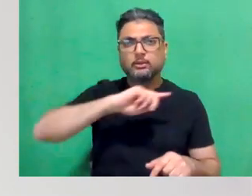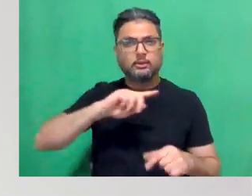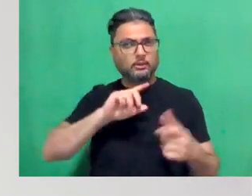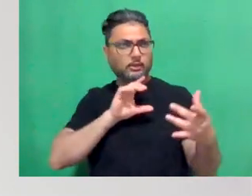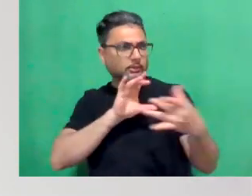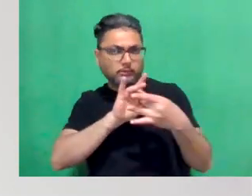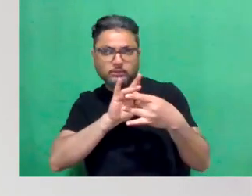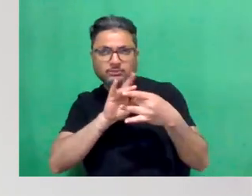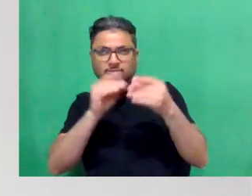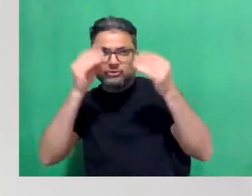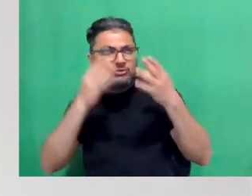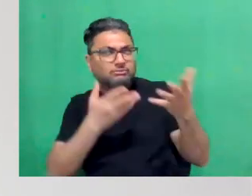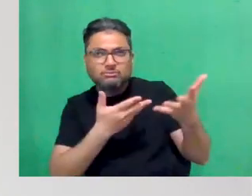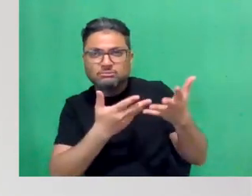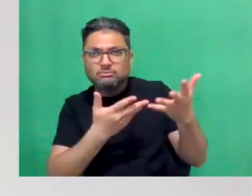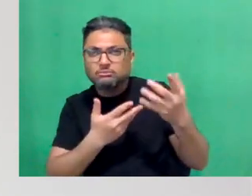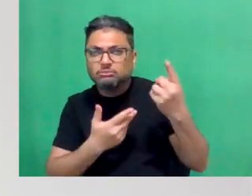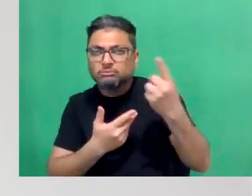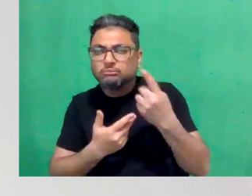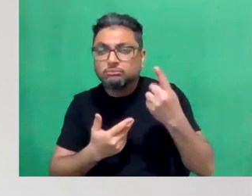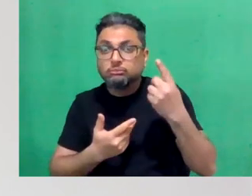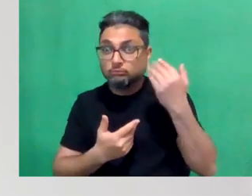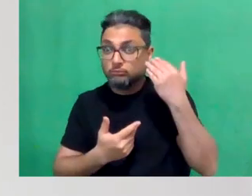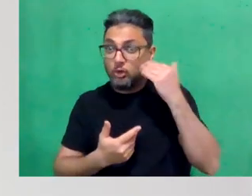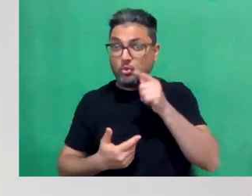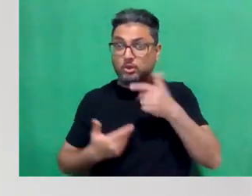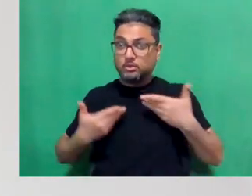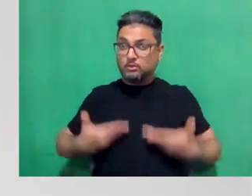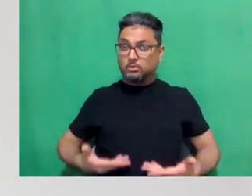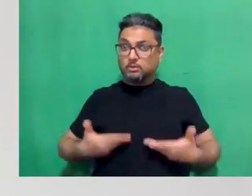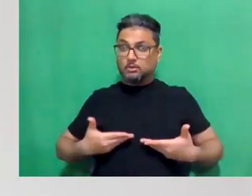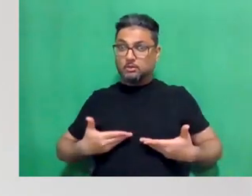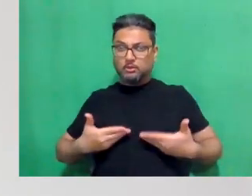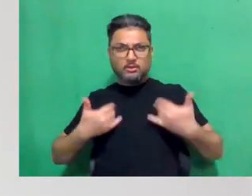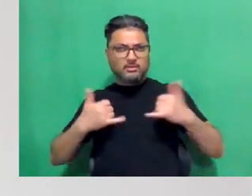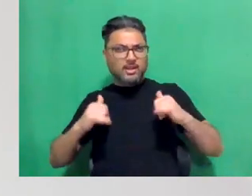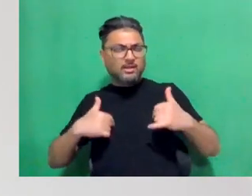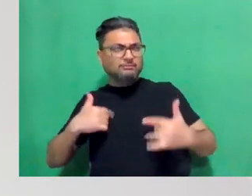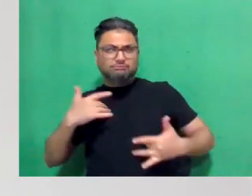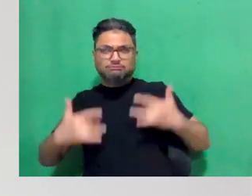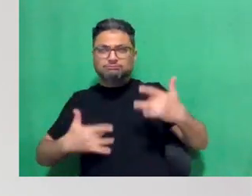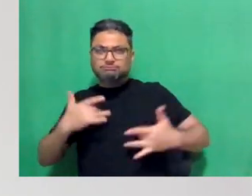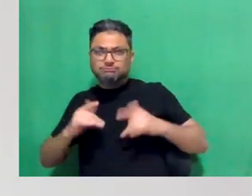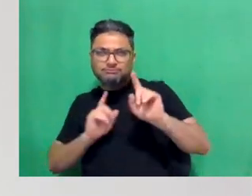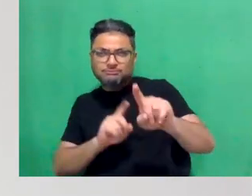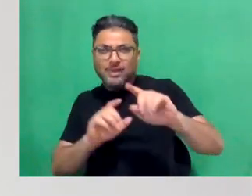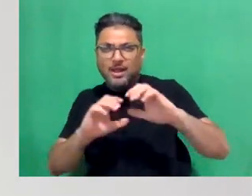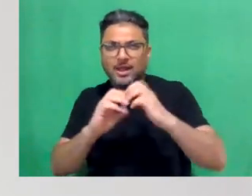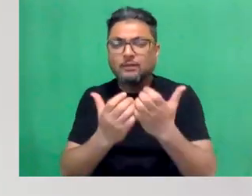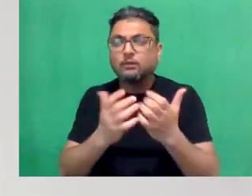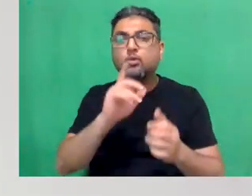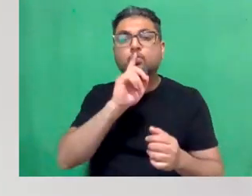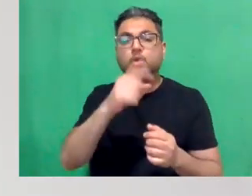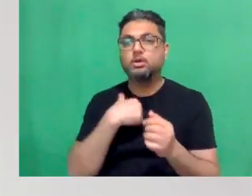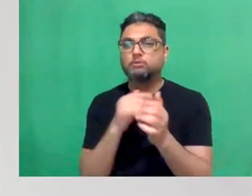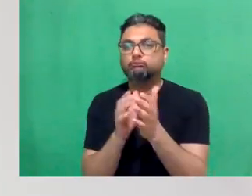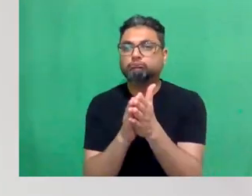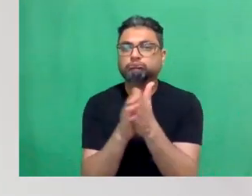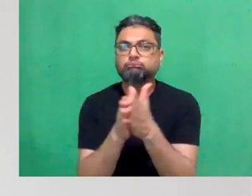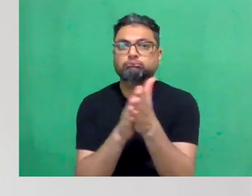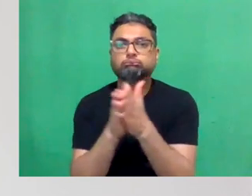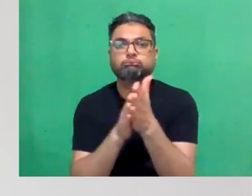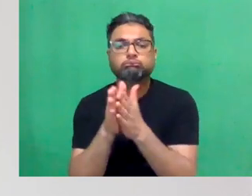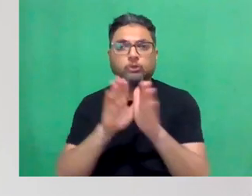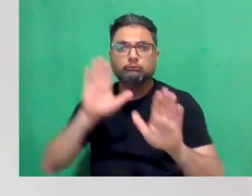was too, and that we could still have really exciting class debates where everyone couldn't just wait to jump in and give an answer. Across